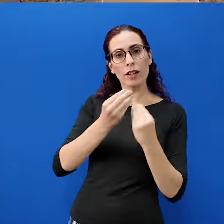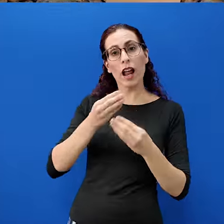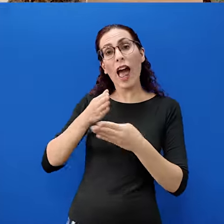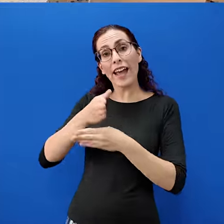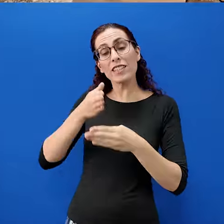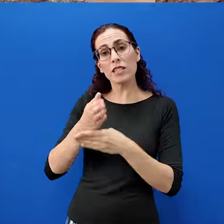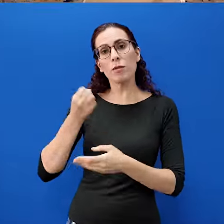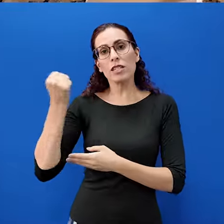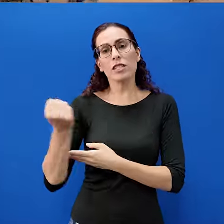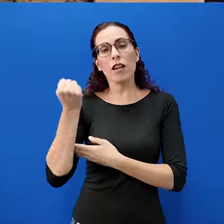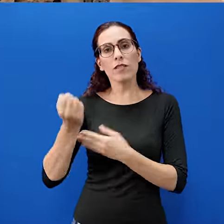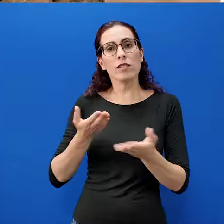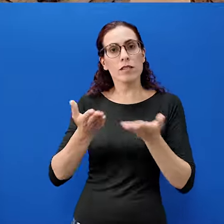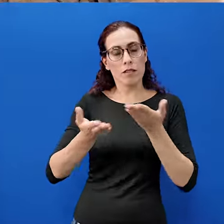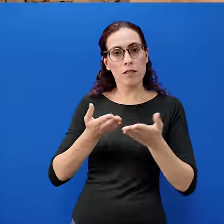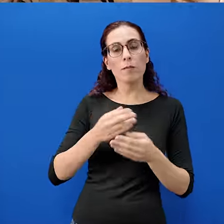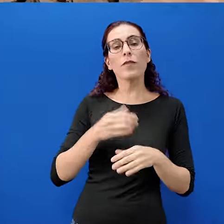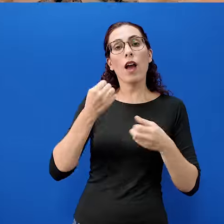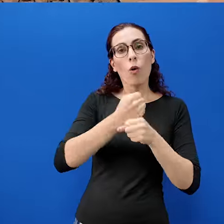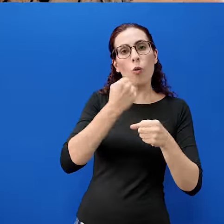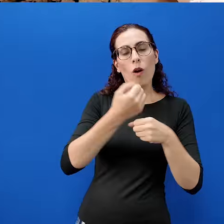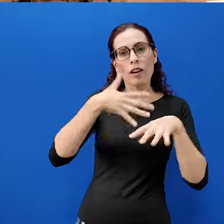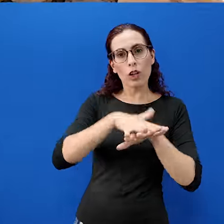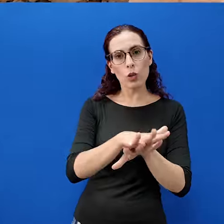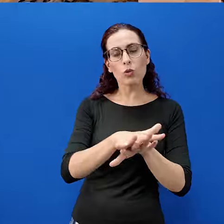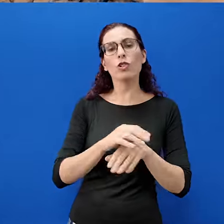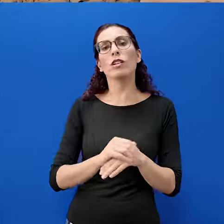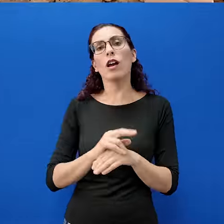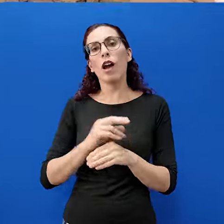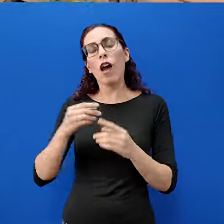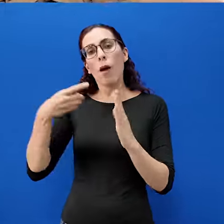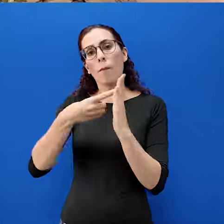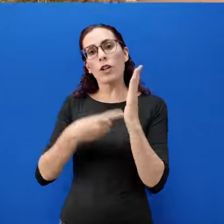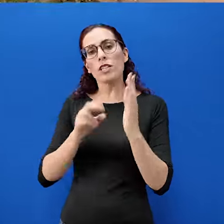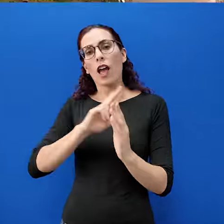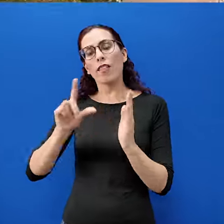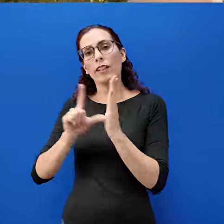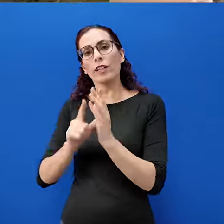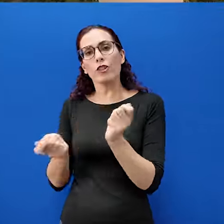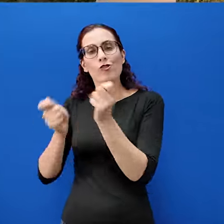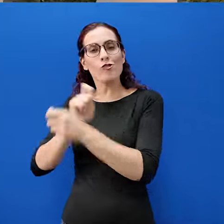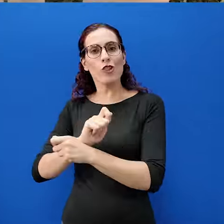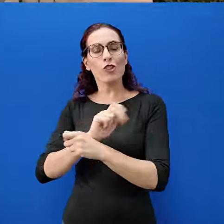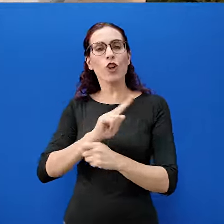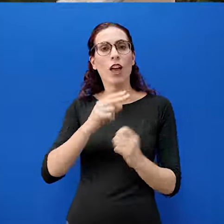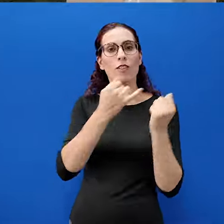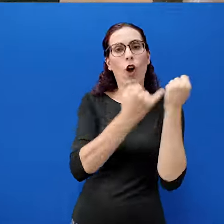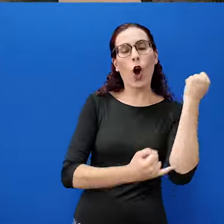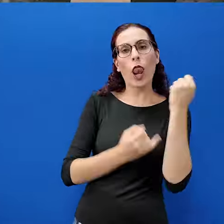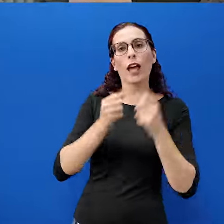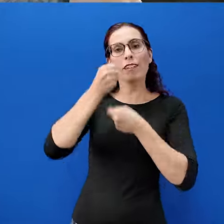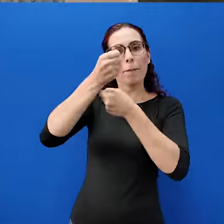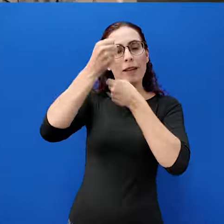health services, employment and workplace inclusion, policy change and legal rights, and digital advocacy and online